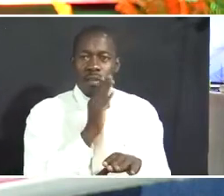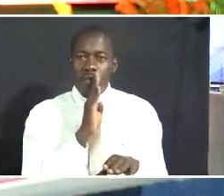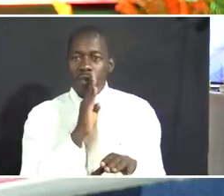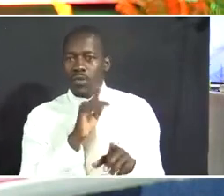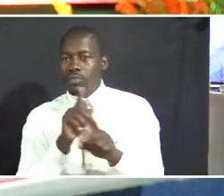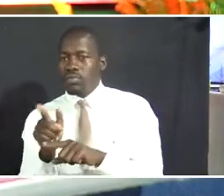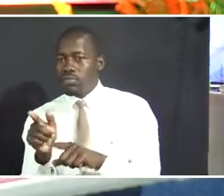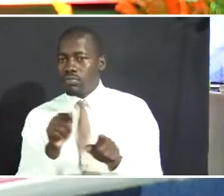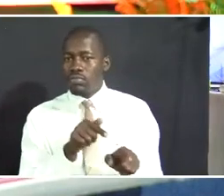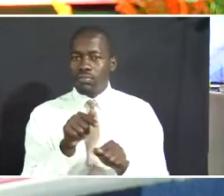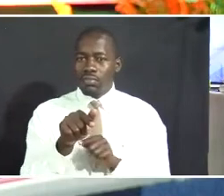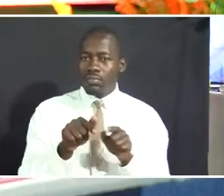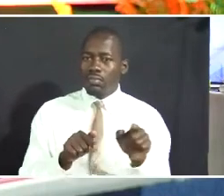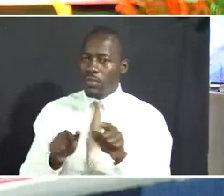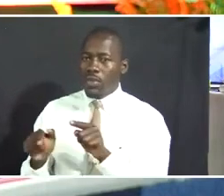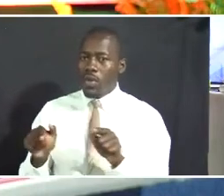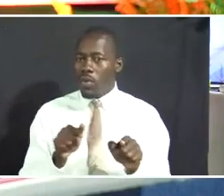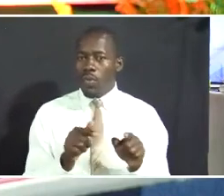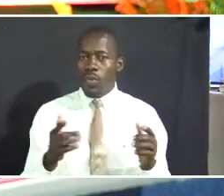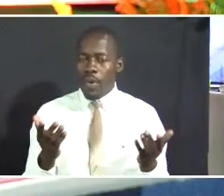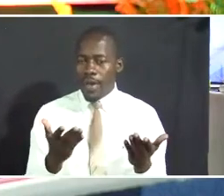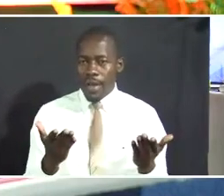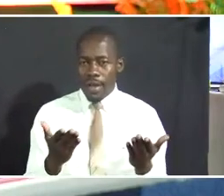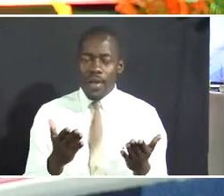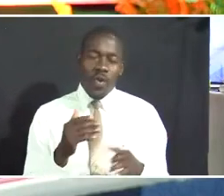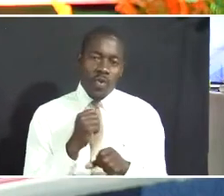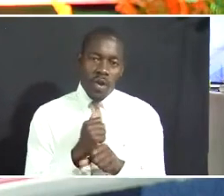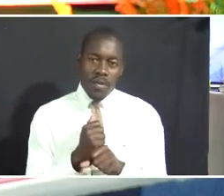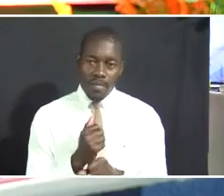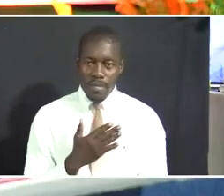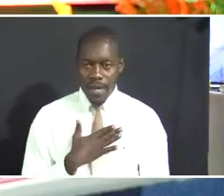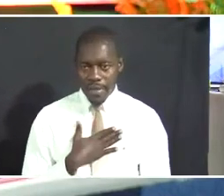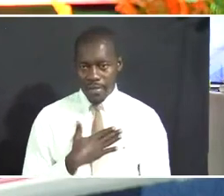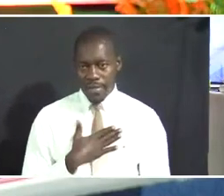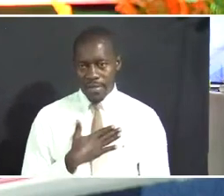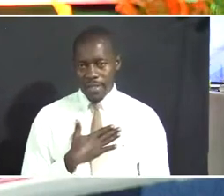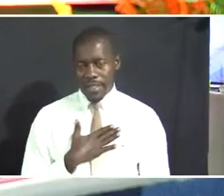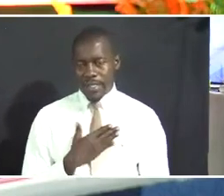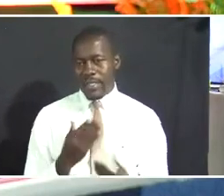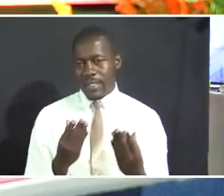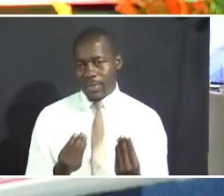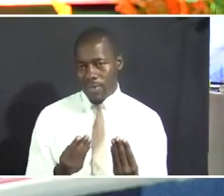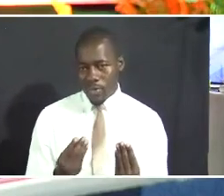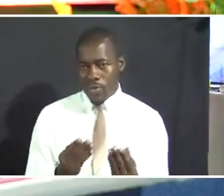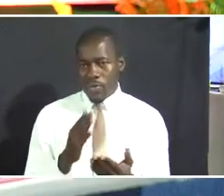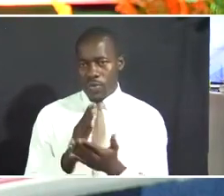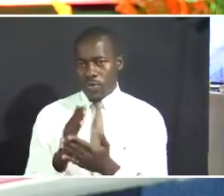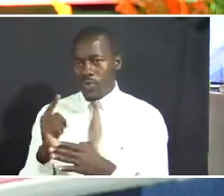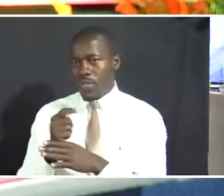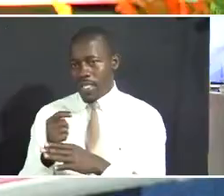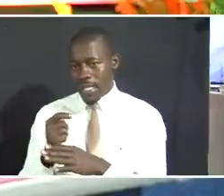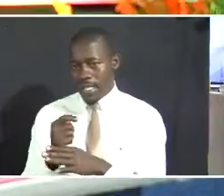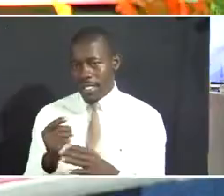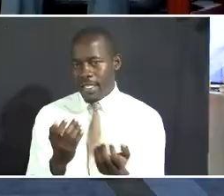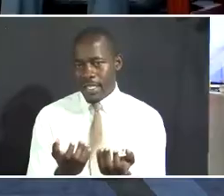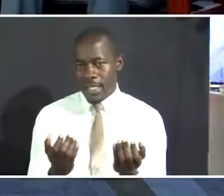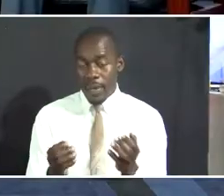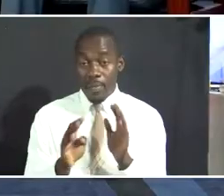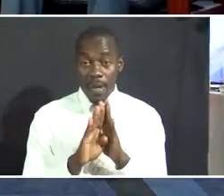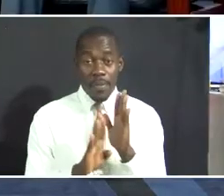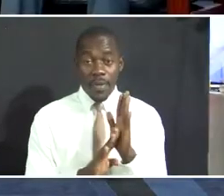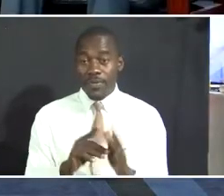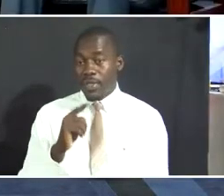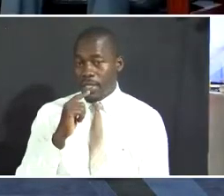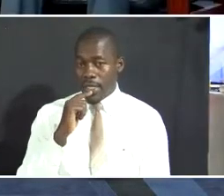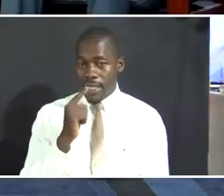schools? They do that. My work is to say this. Even though they have been trained, the Bible says, train up your child in the way he